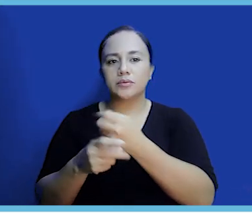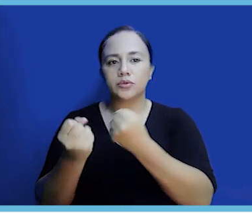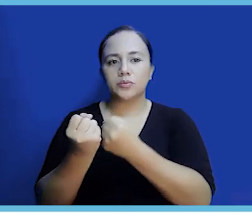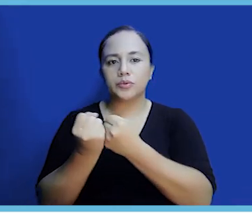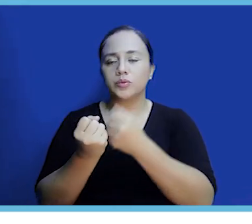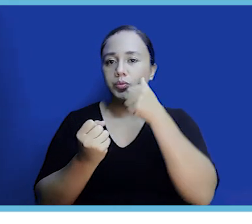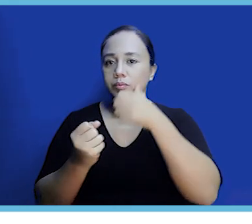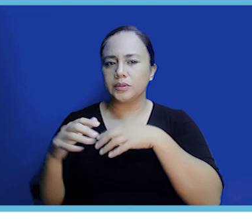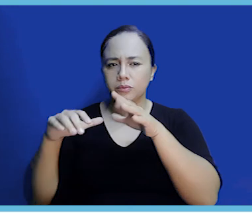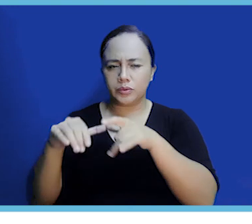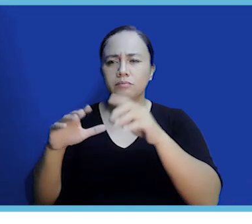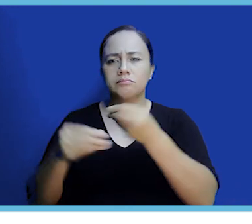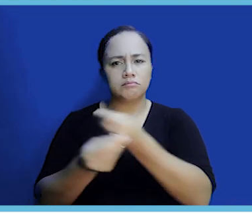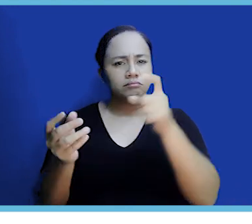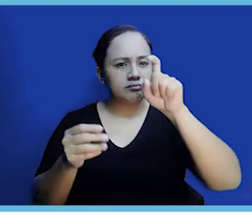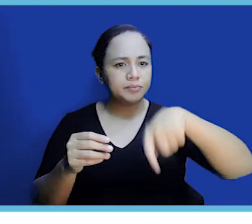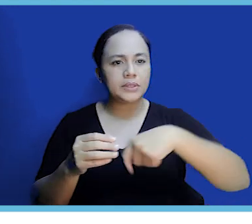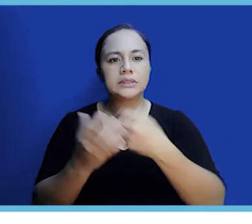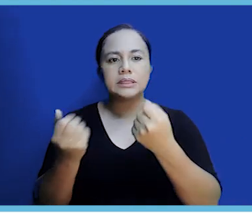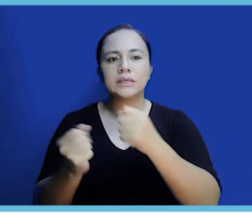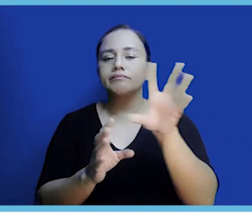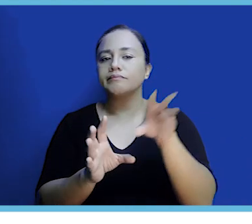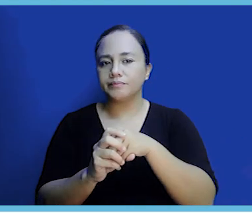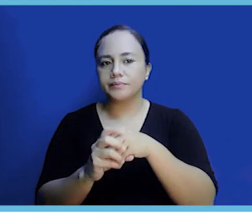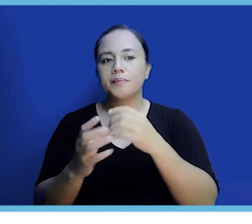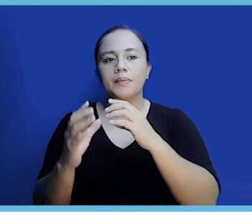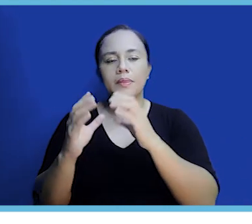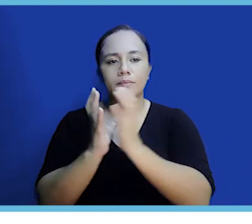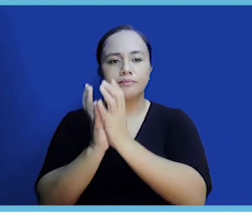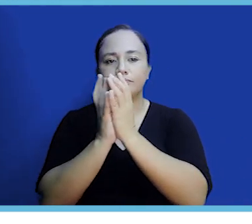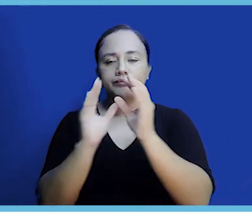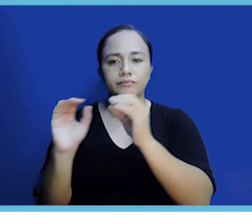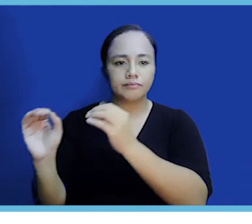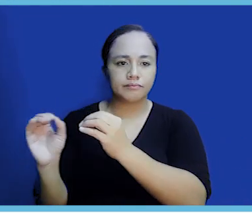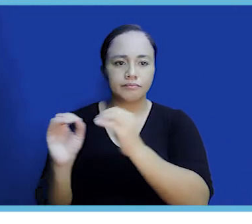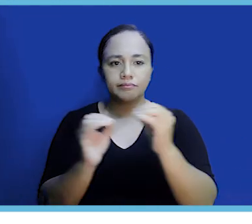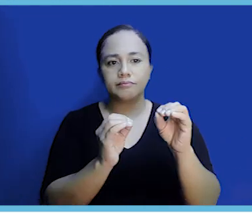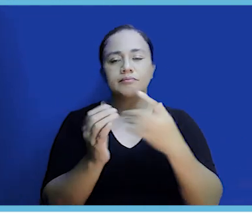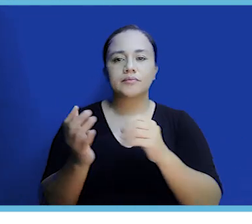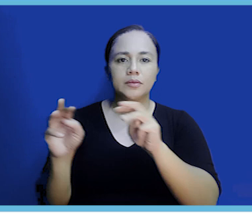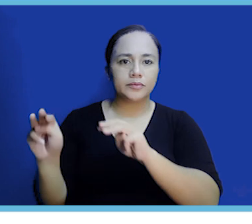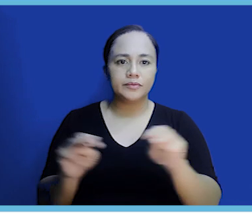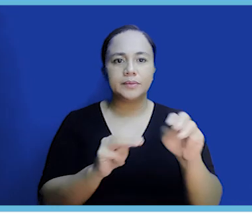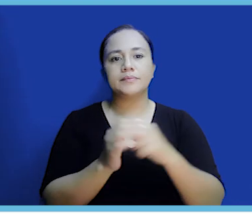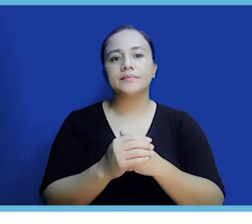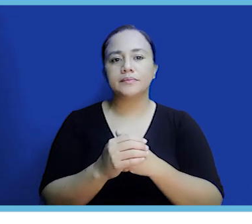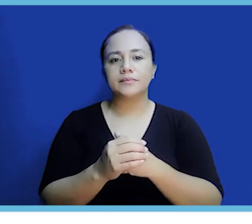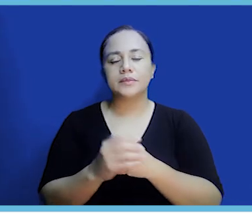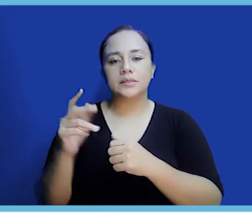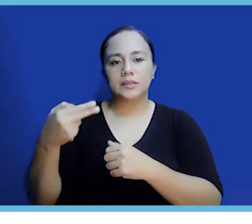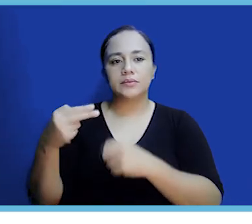Childcare support for women with disabilities must be provided so they can participate in community organizing and